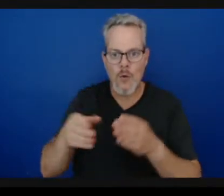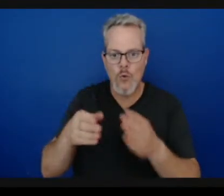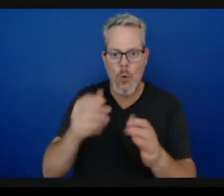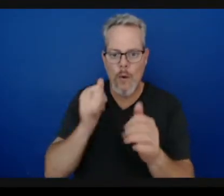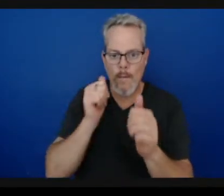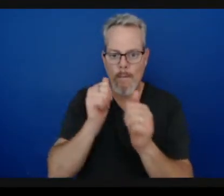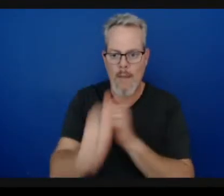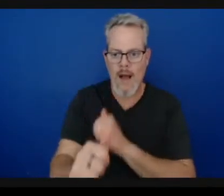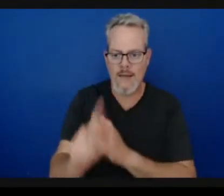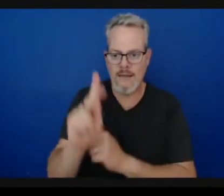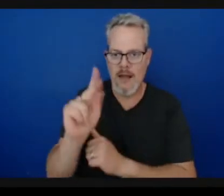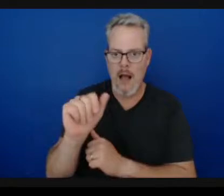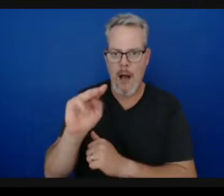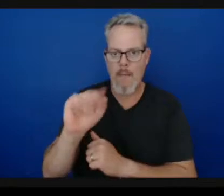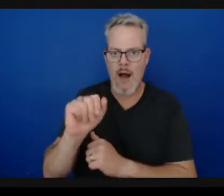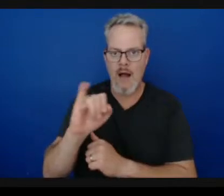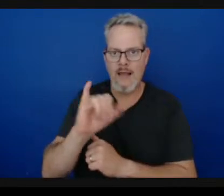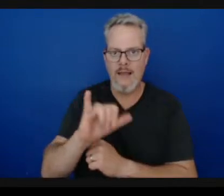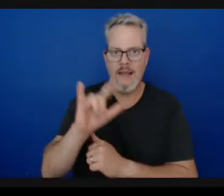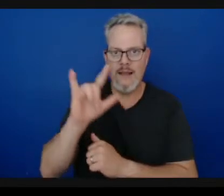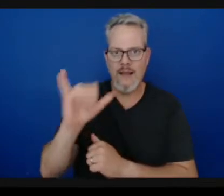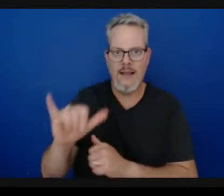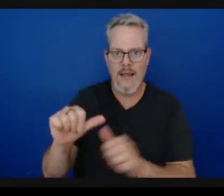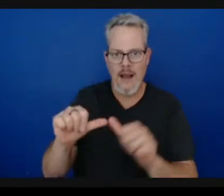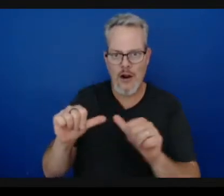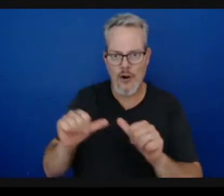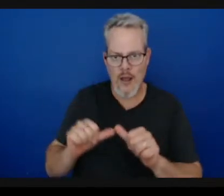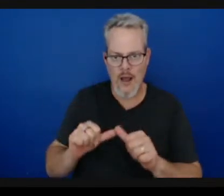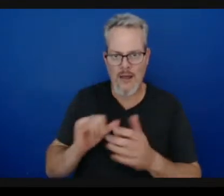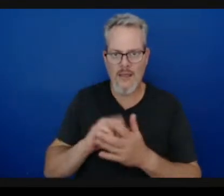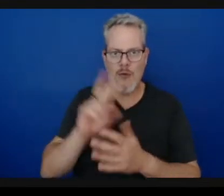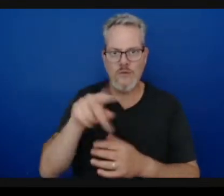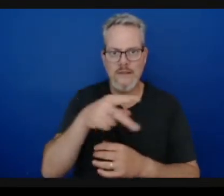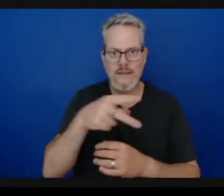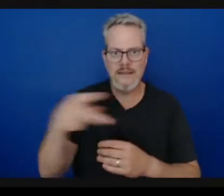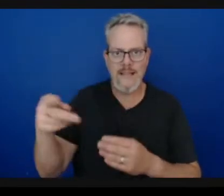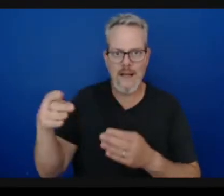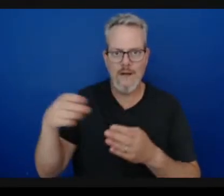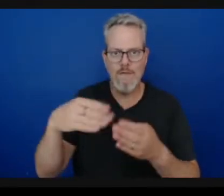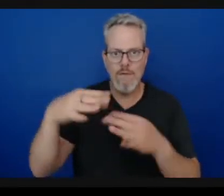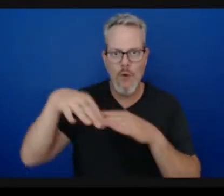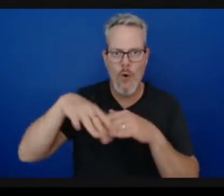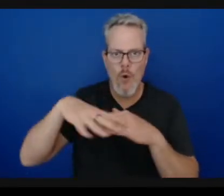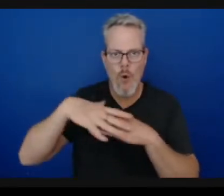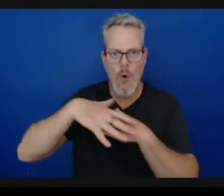Road, and was the second flow to cross the Kalapana Road.